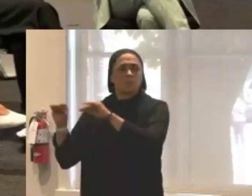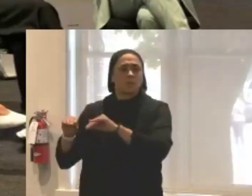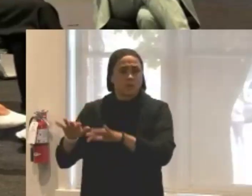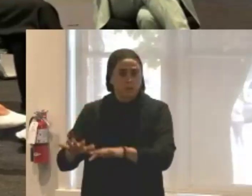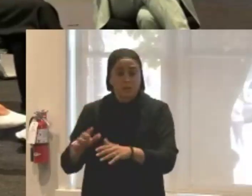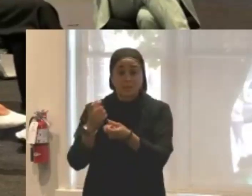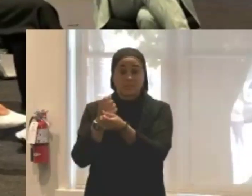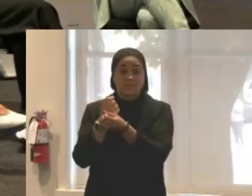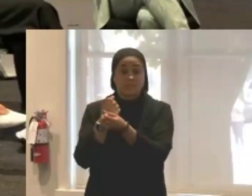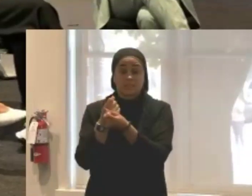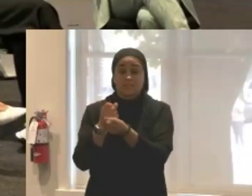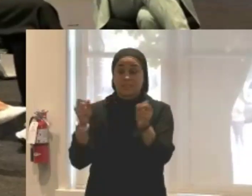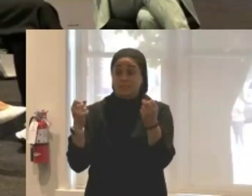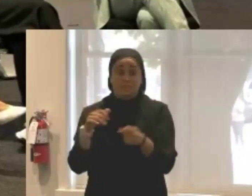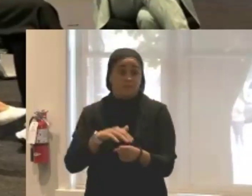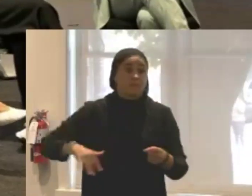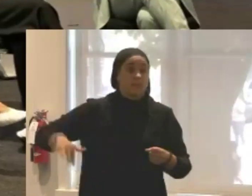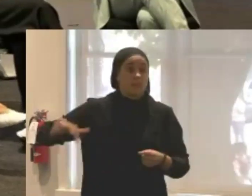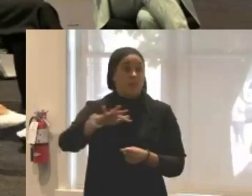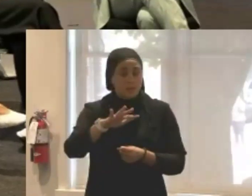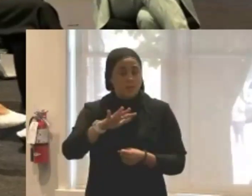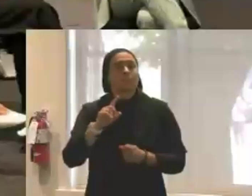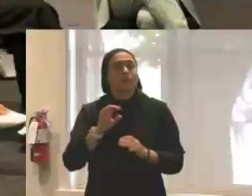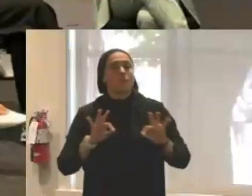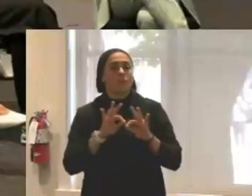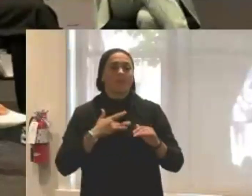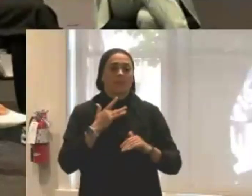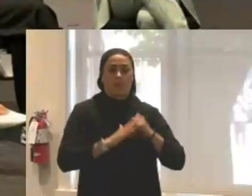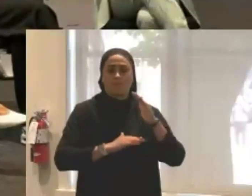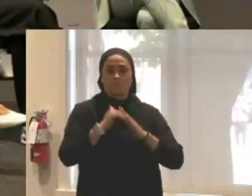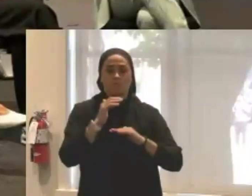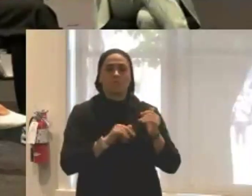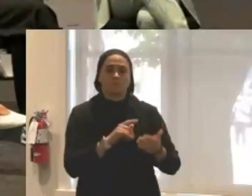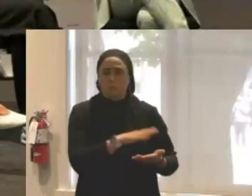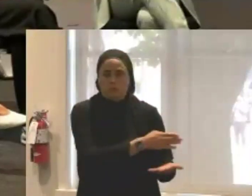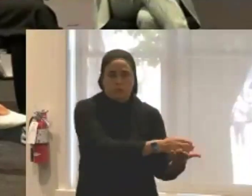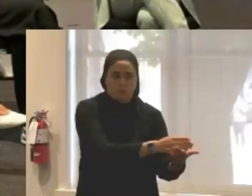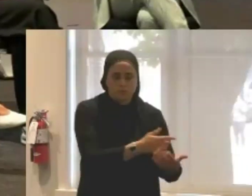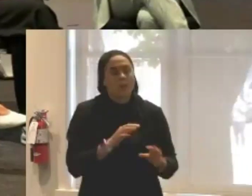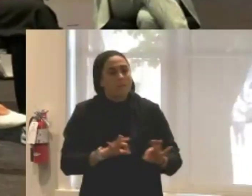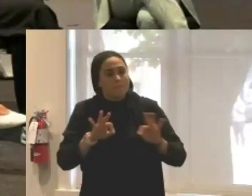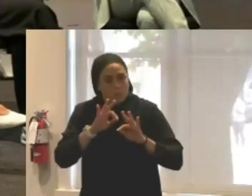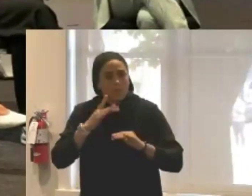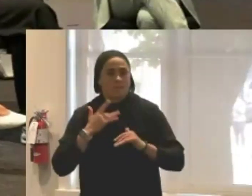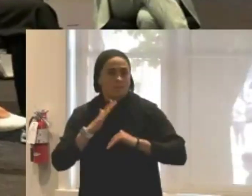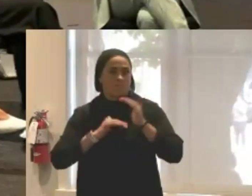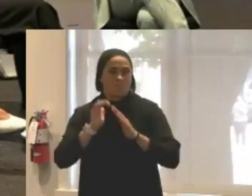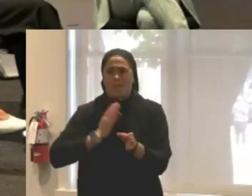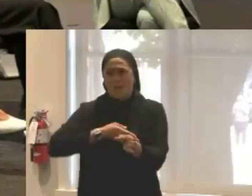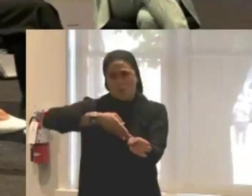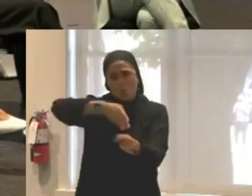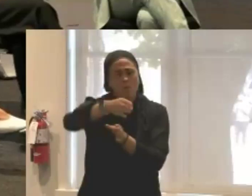space is a space we feel comfortable. But discomfort sometimes is very important, especially in our line of work. We have to